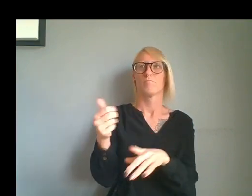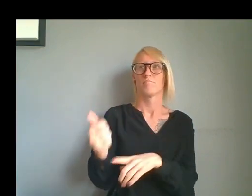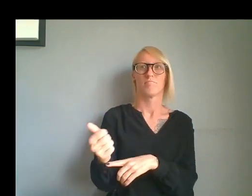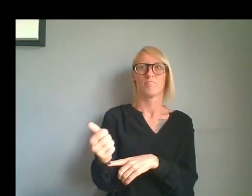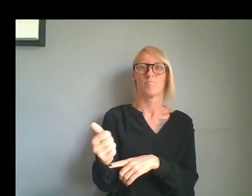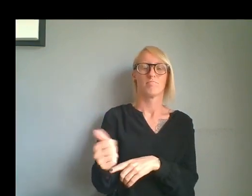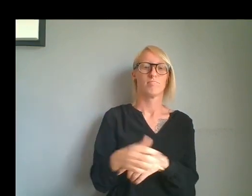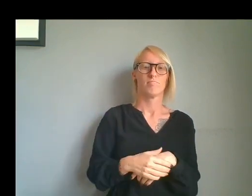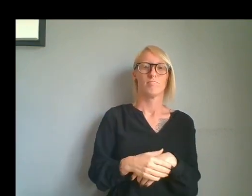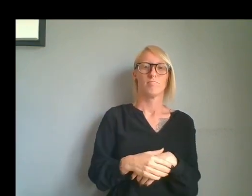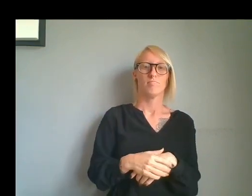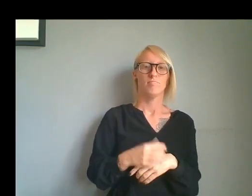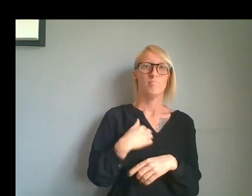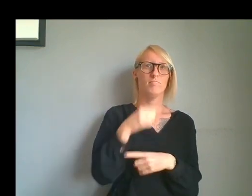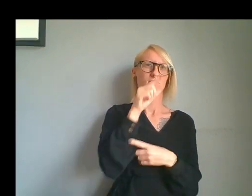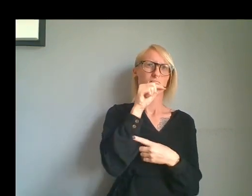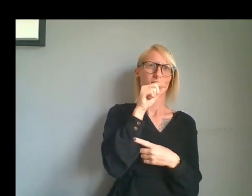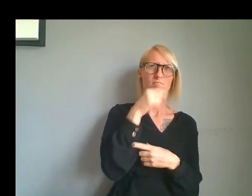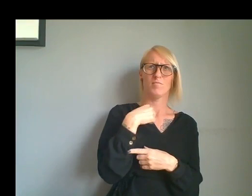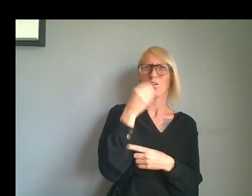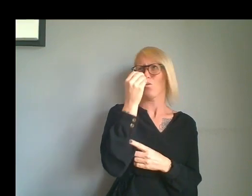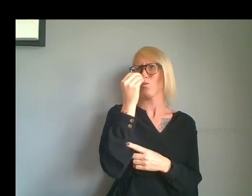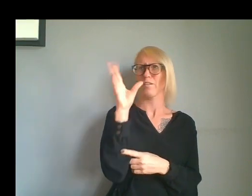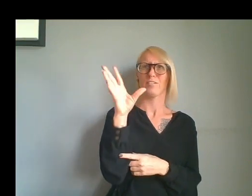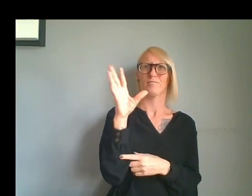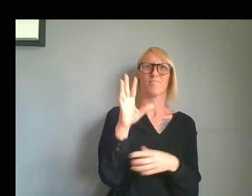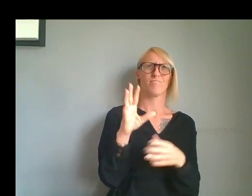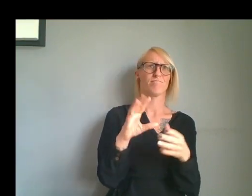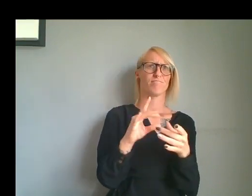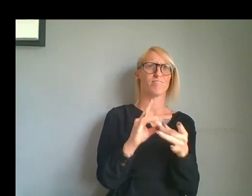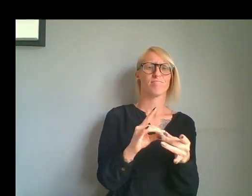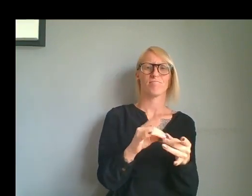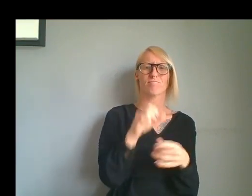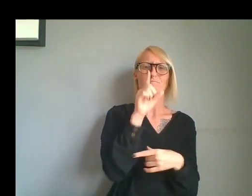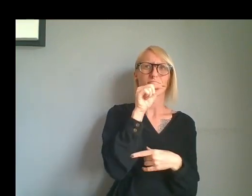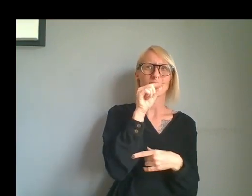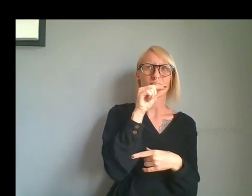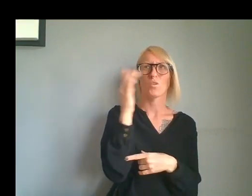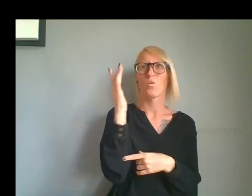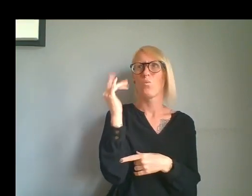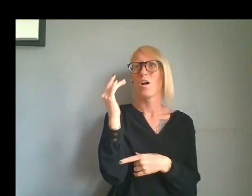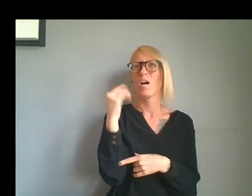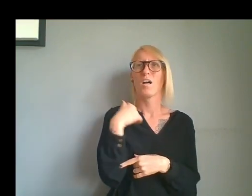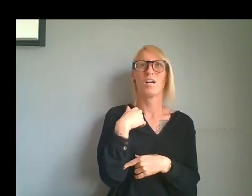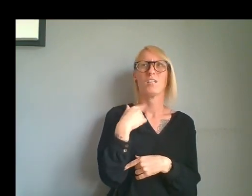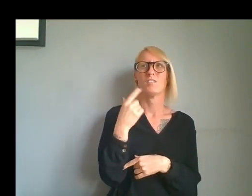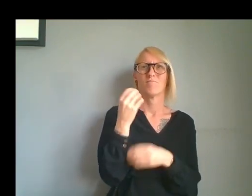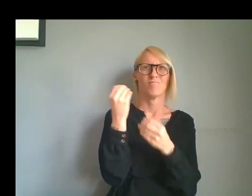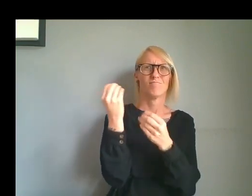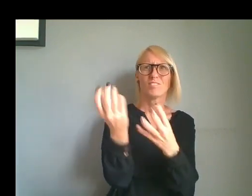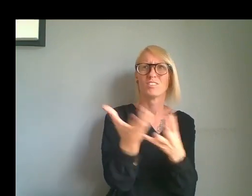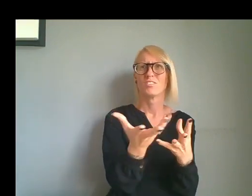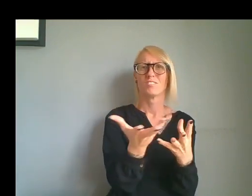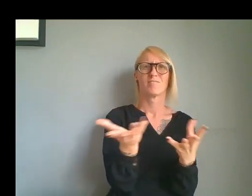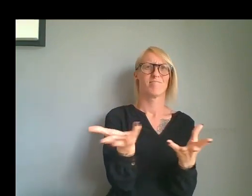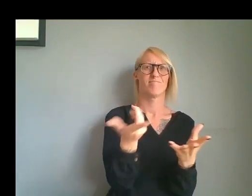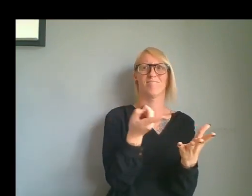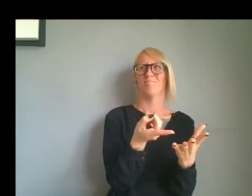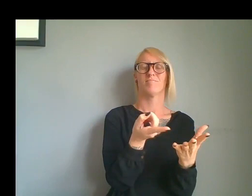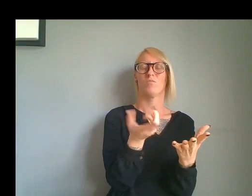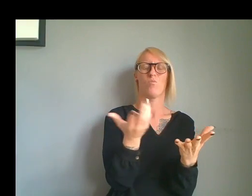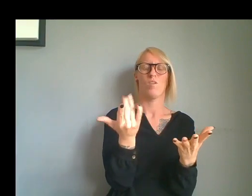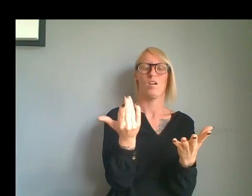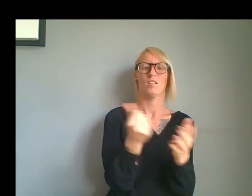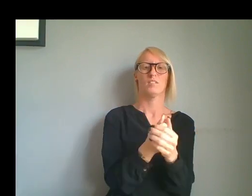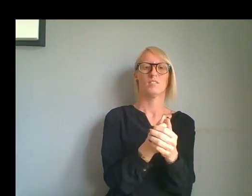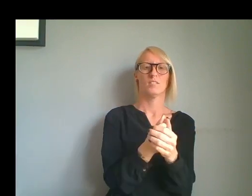was about. I thought, who cares about Twitter? I said, why would you even put this kind of information out there?